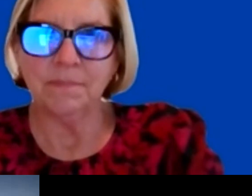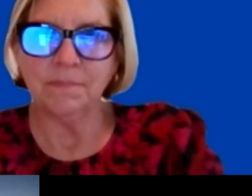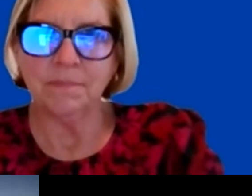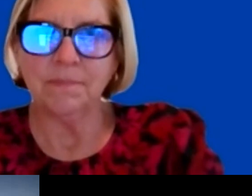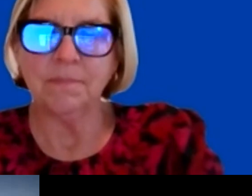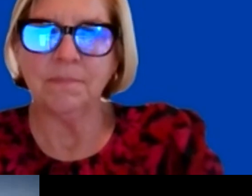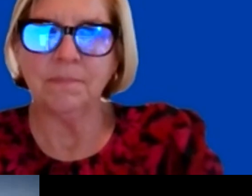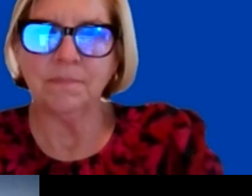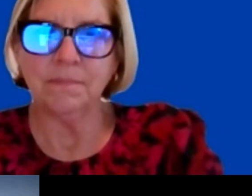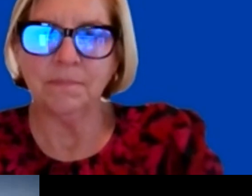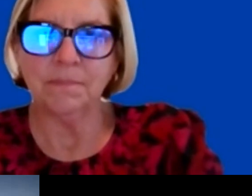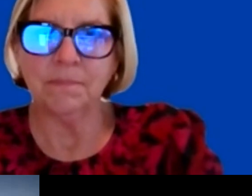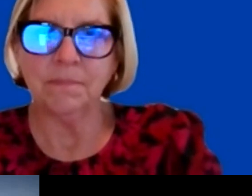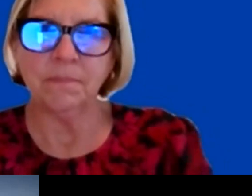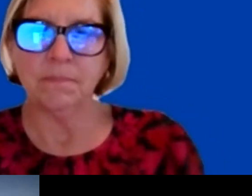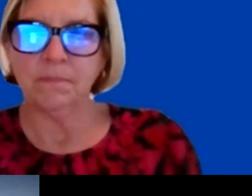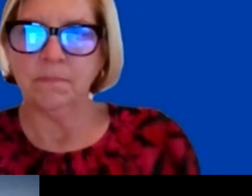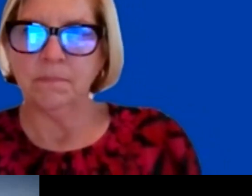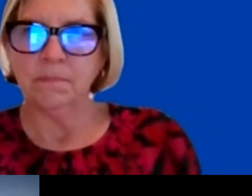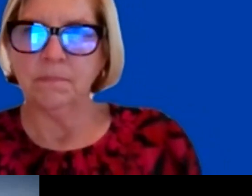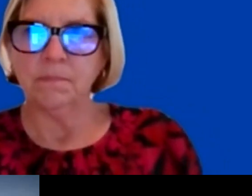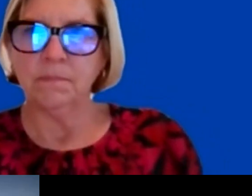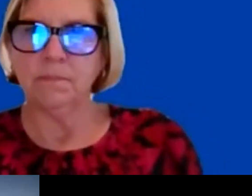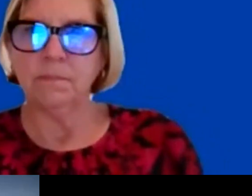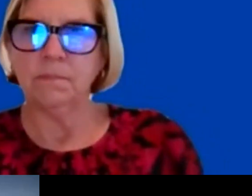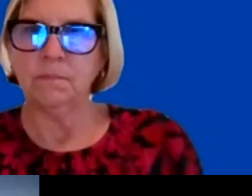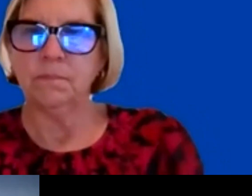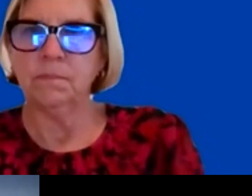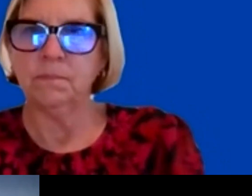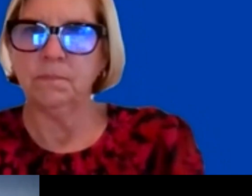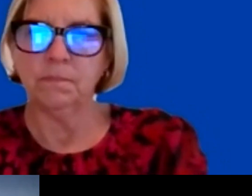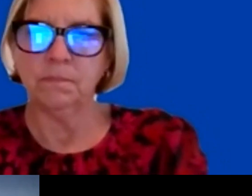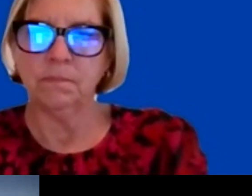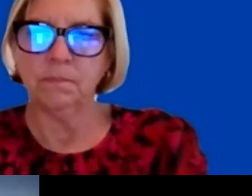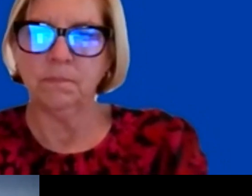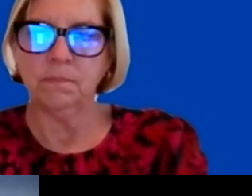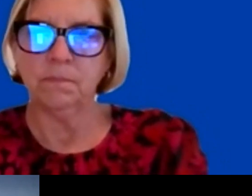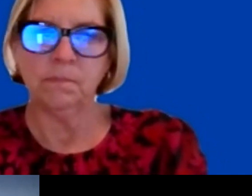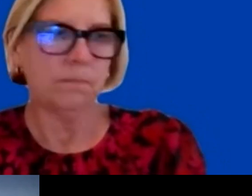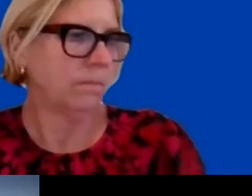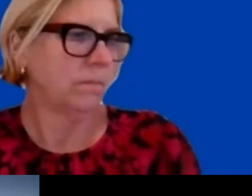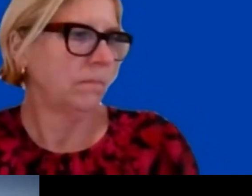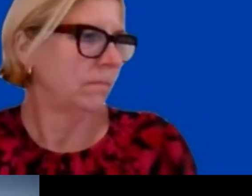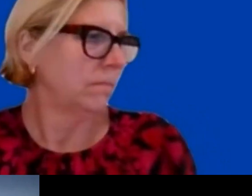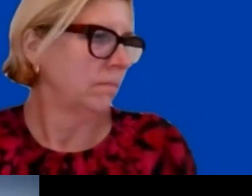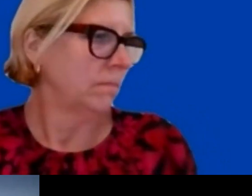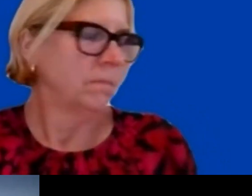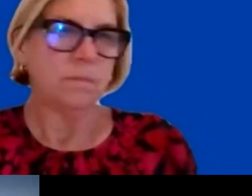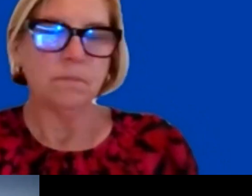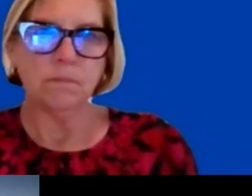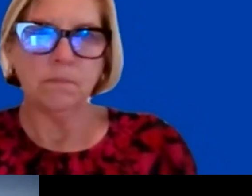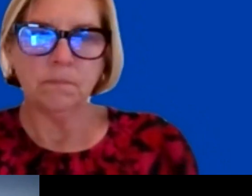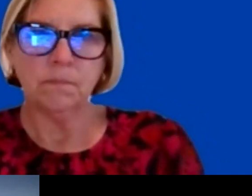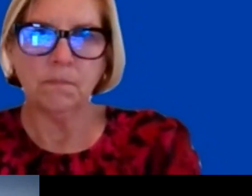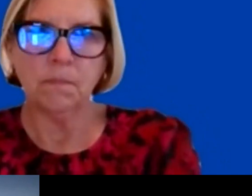all sort of a way for, I think, as Ali said, for understanding disability